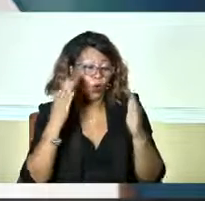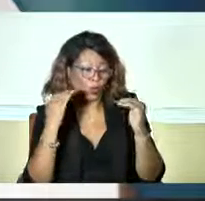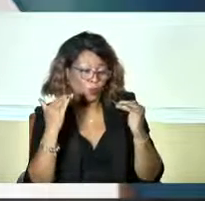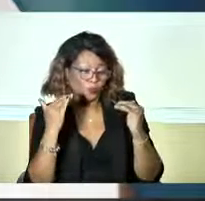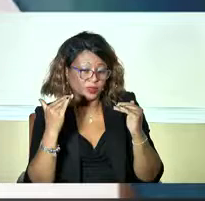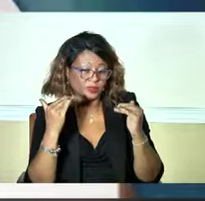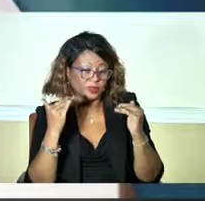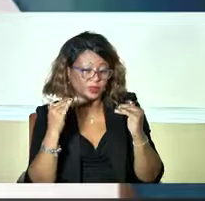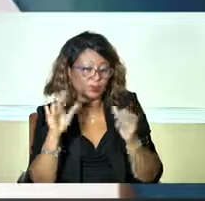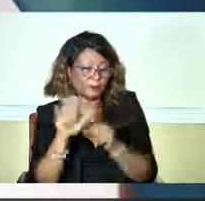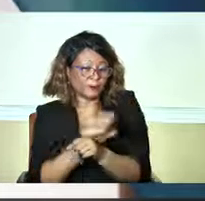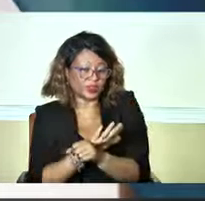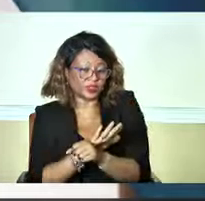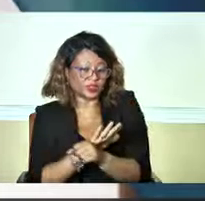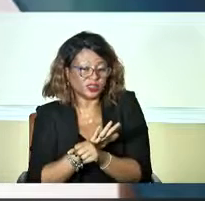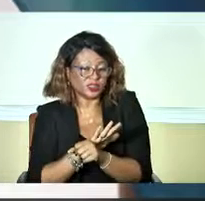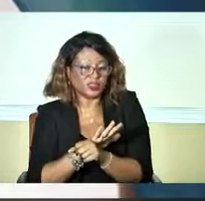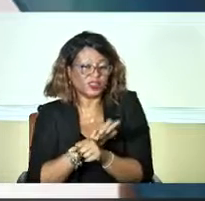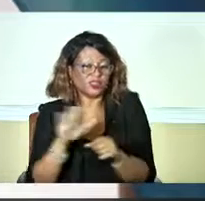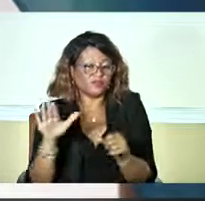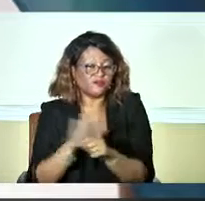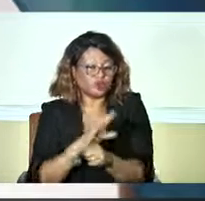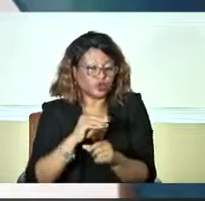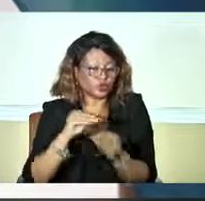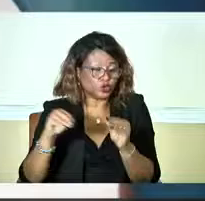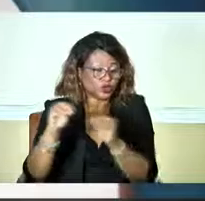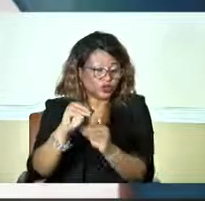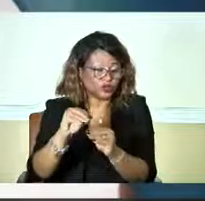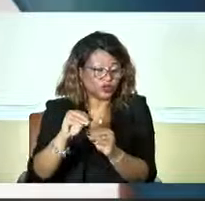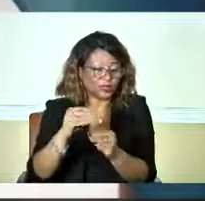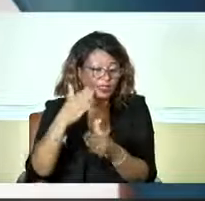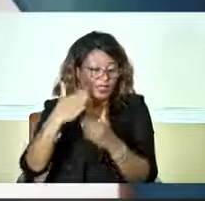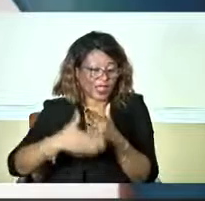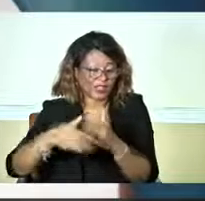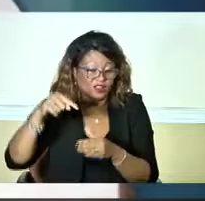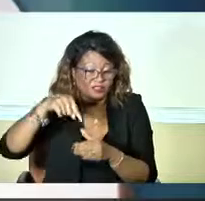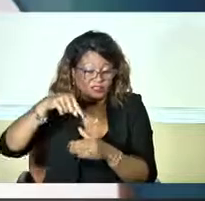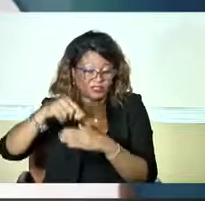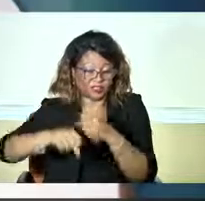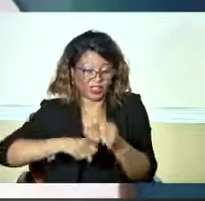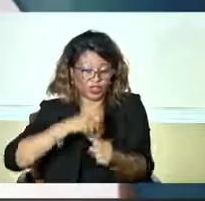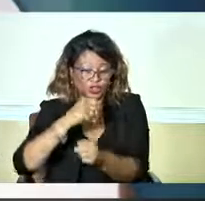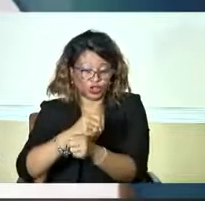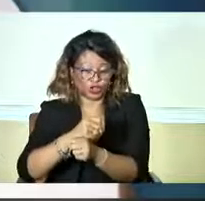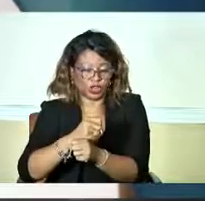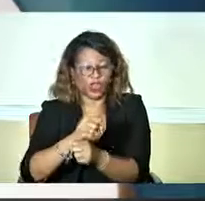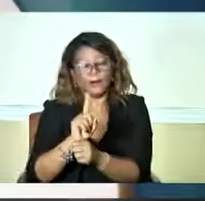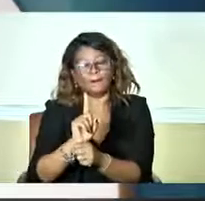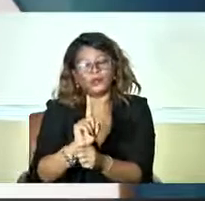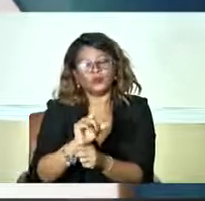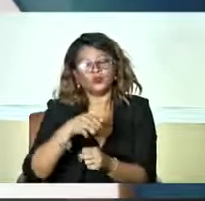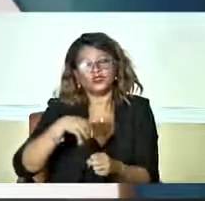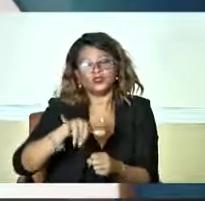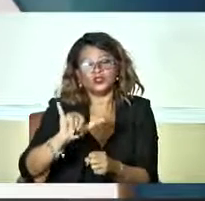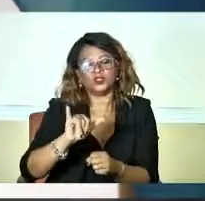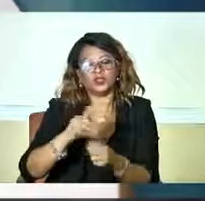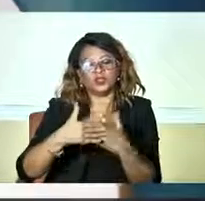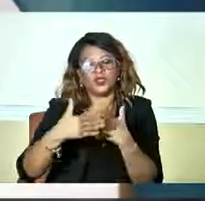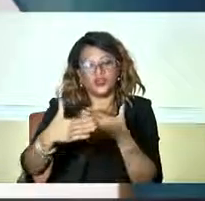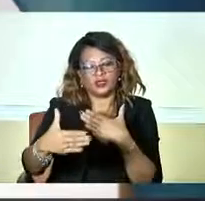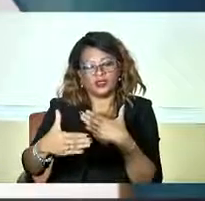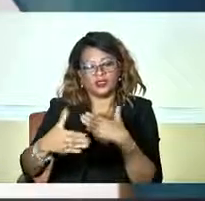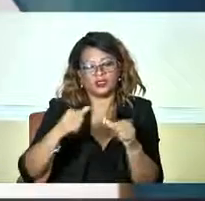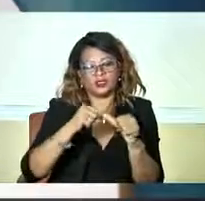is to complete the full turnover to them by the end of this year. But we are still going ahead